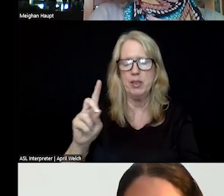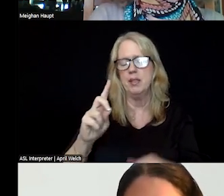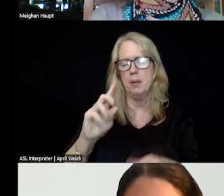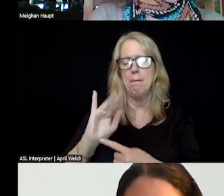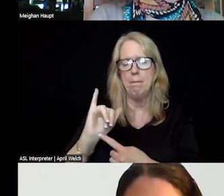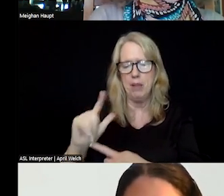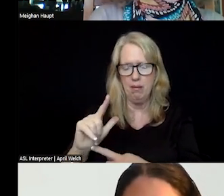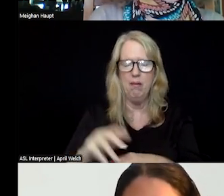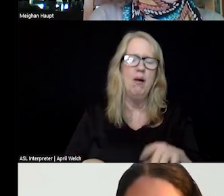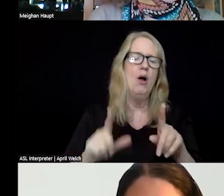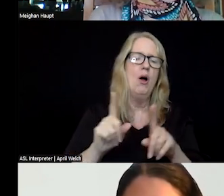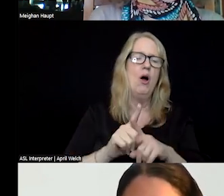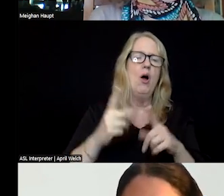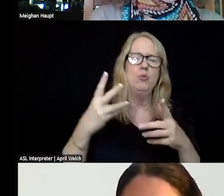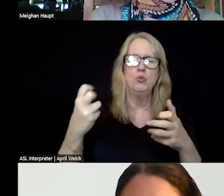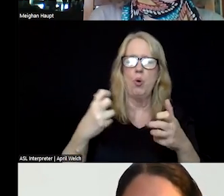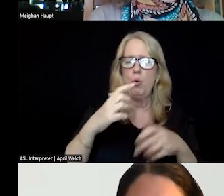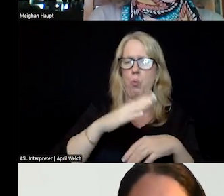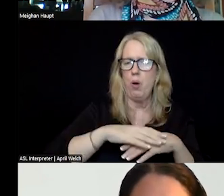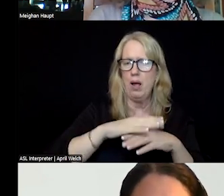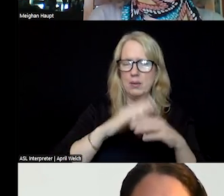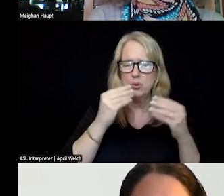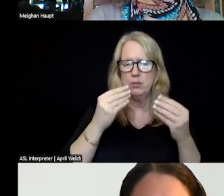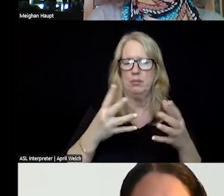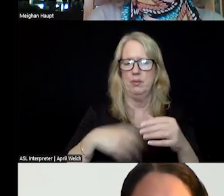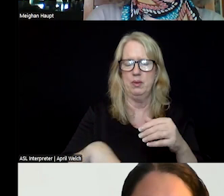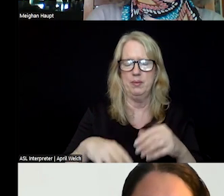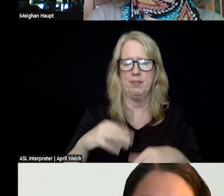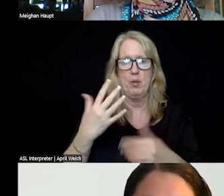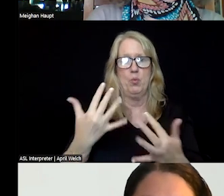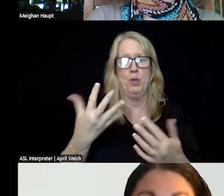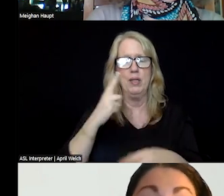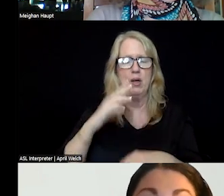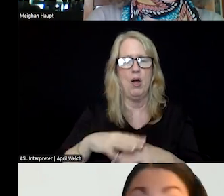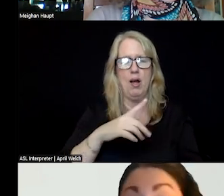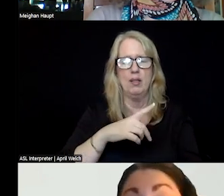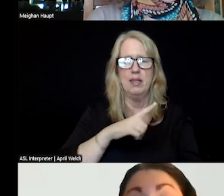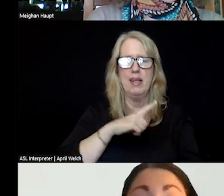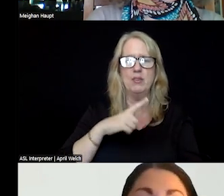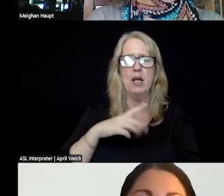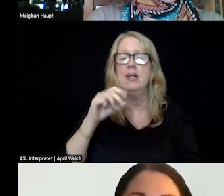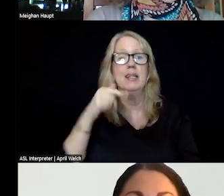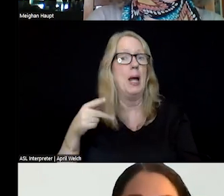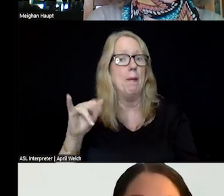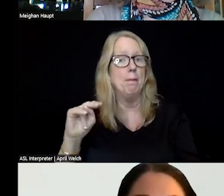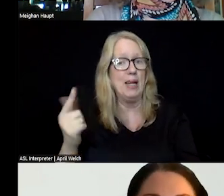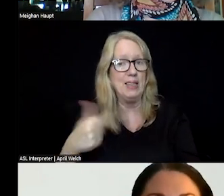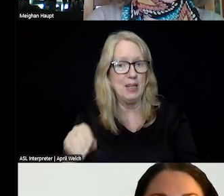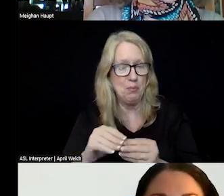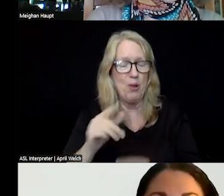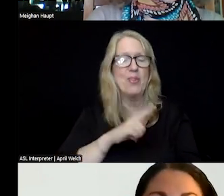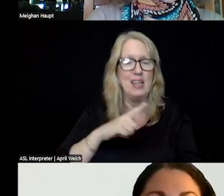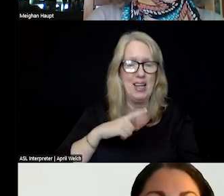Also want to flag pending legislation in not pending anymore. Legislation